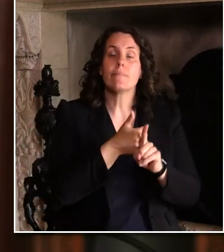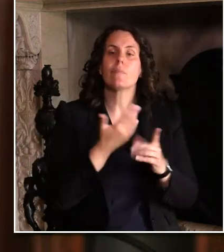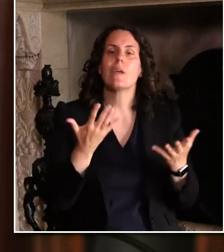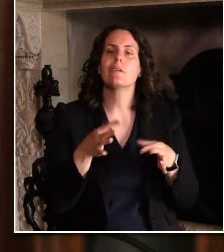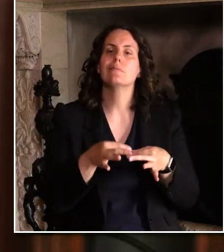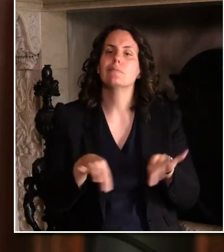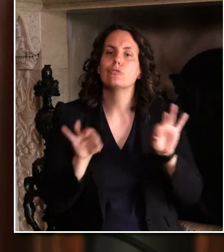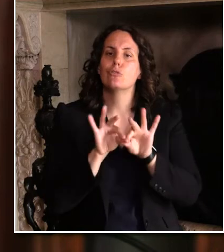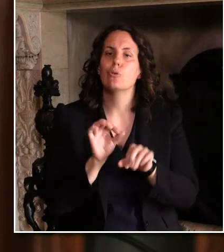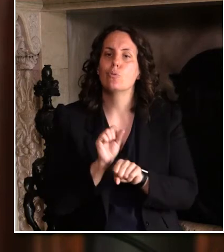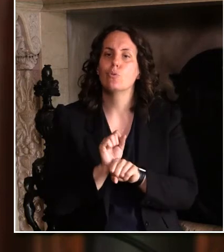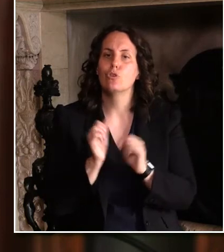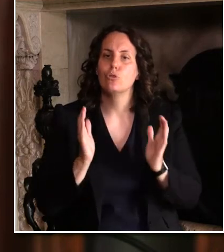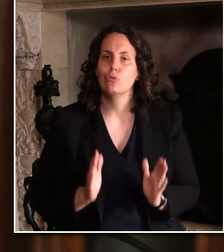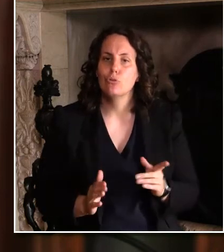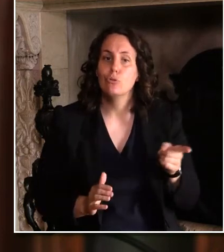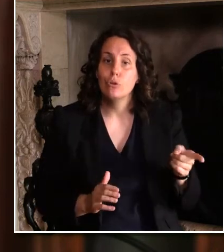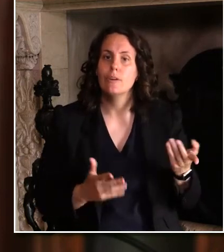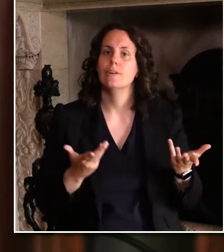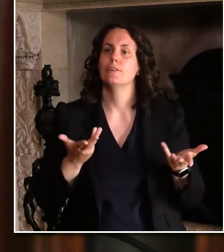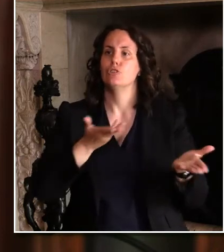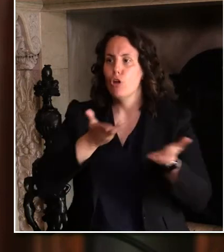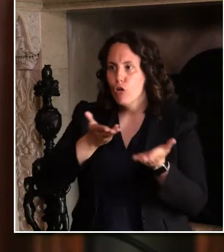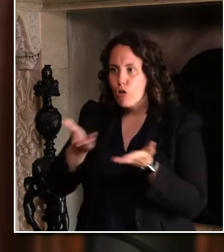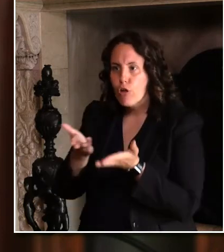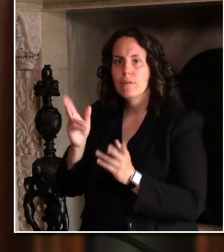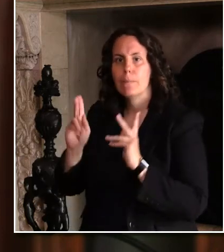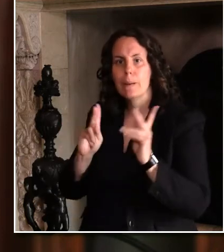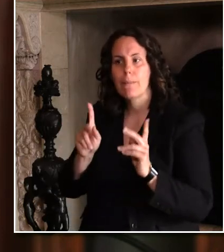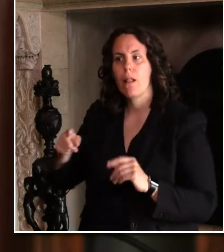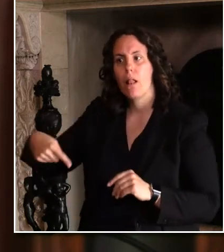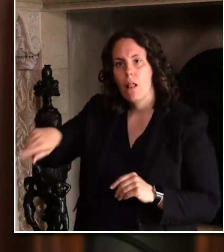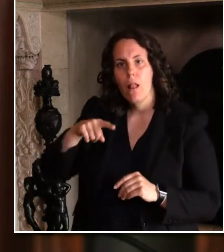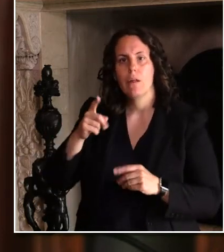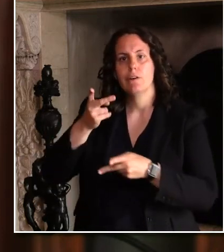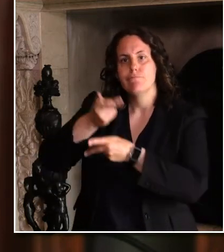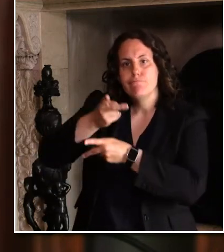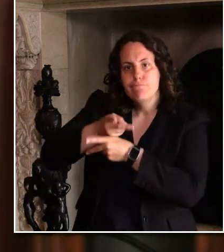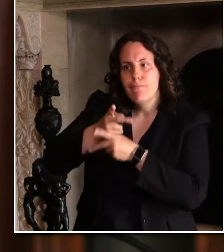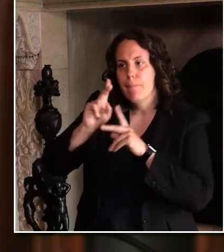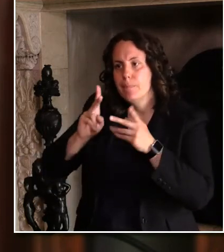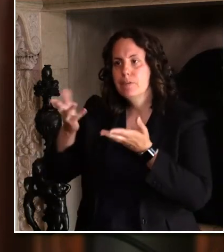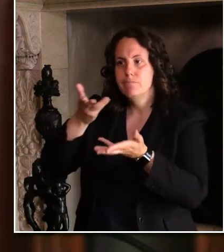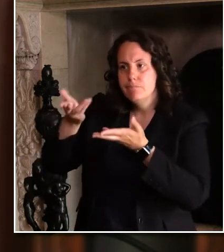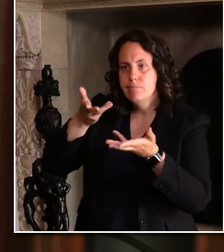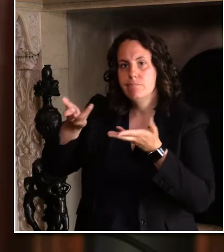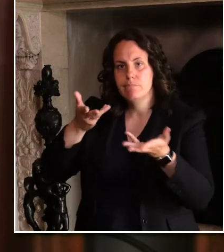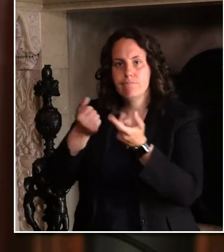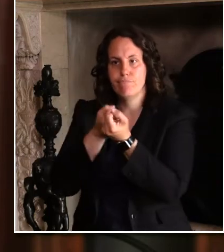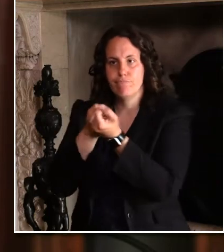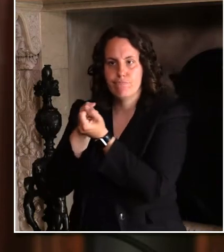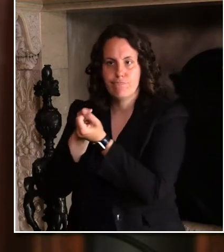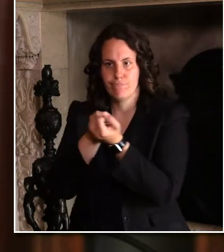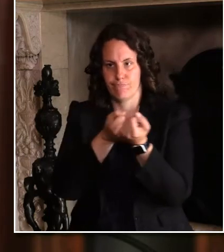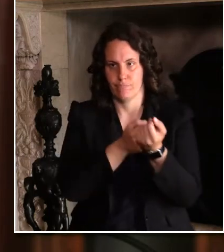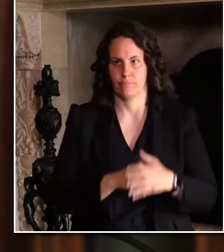in these facilities, that work is the same now as it was before the pandemic.